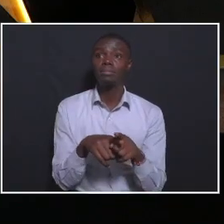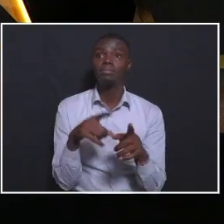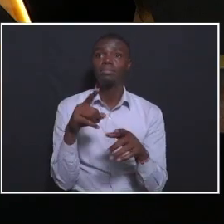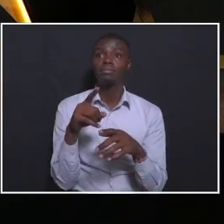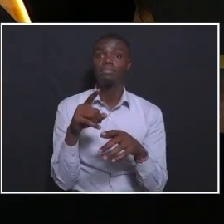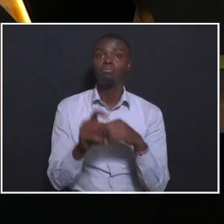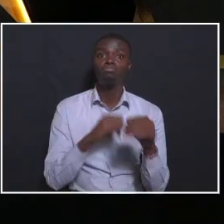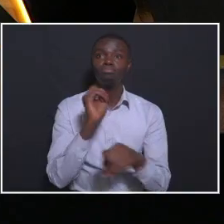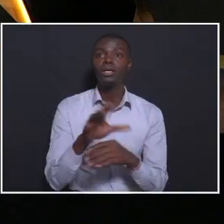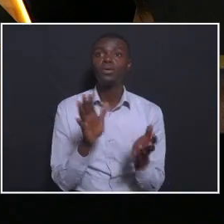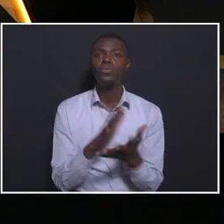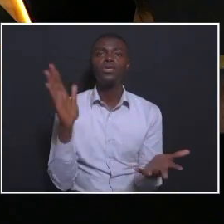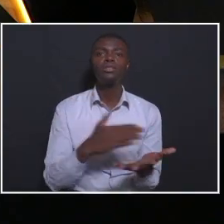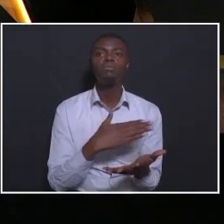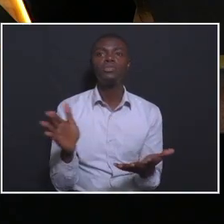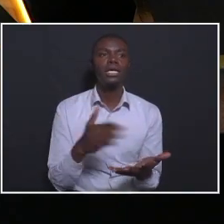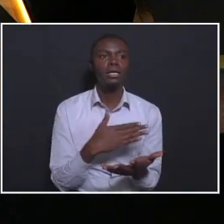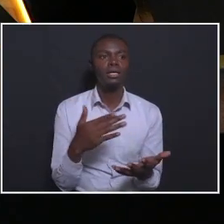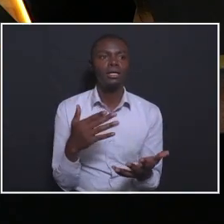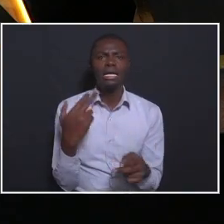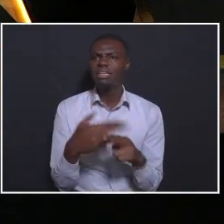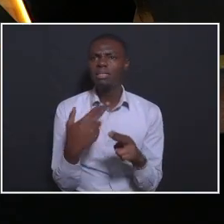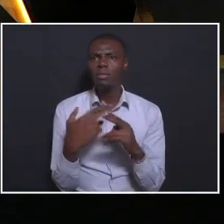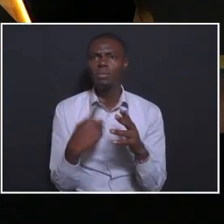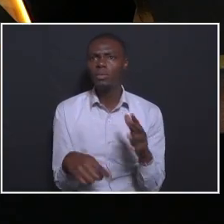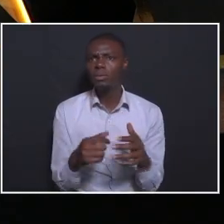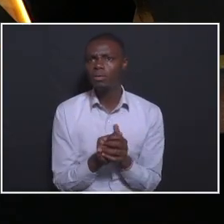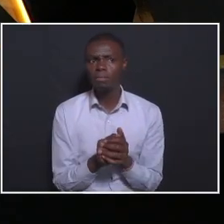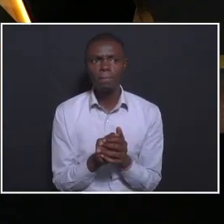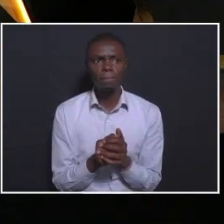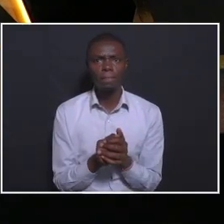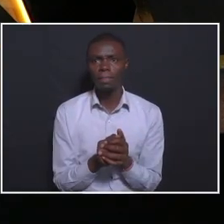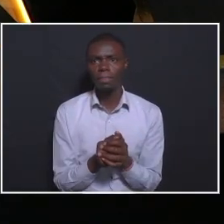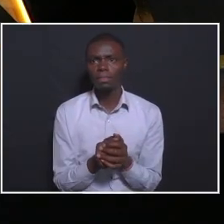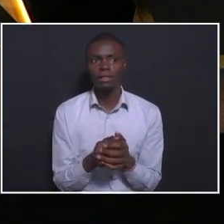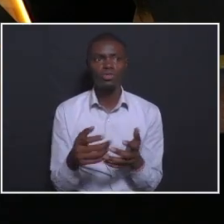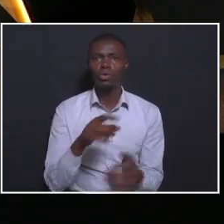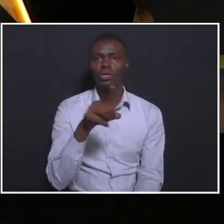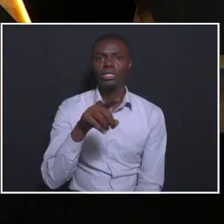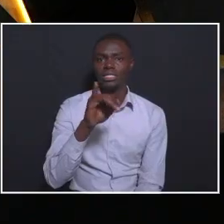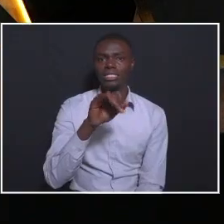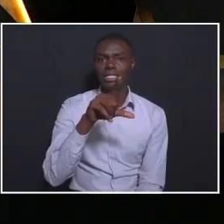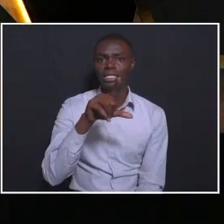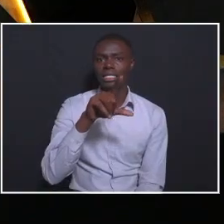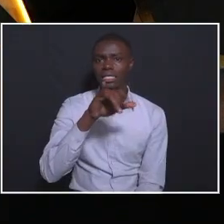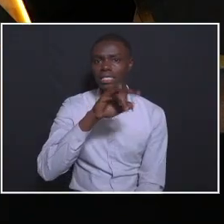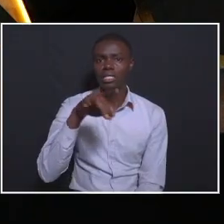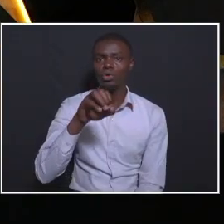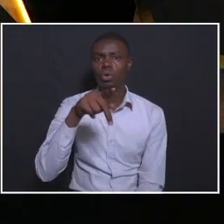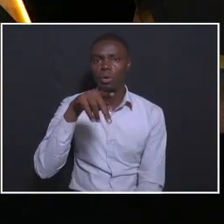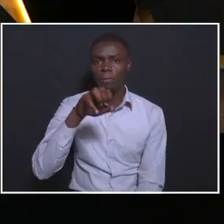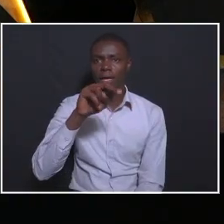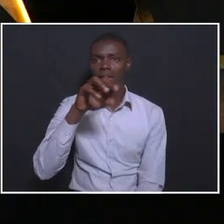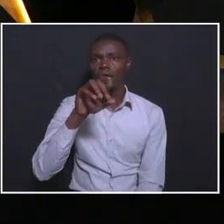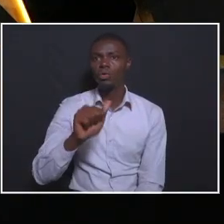I had music. What did you call that thing called? That Zizopendo. If I had Zizopendo here playing,